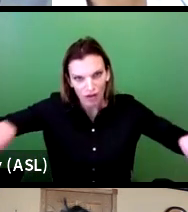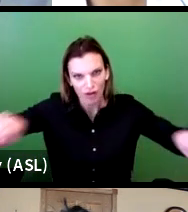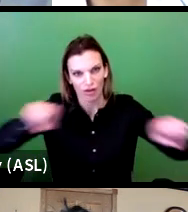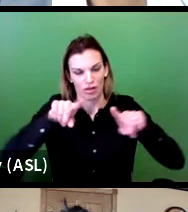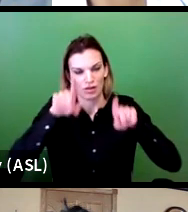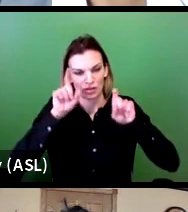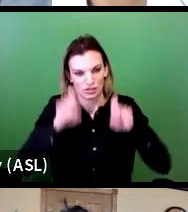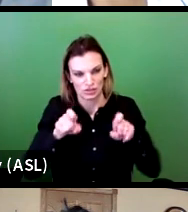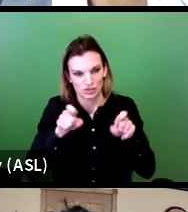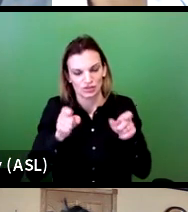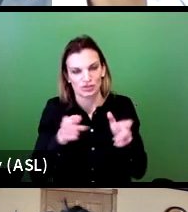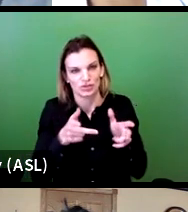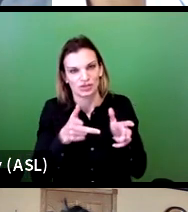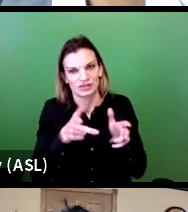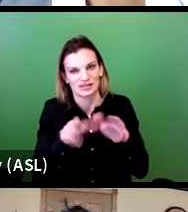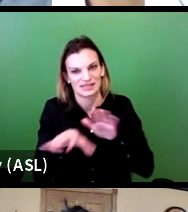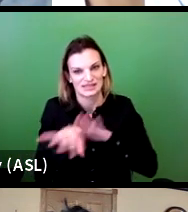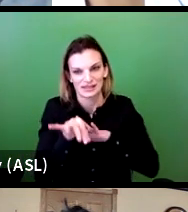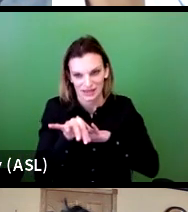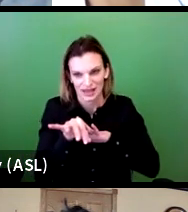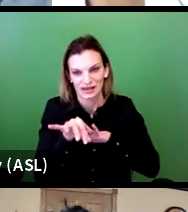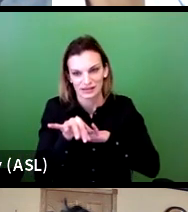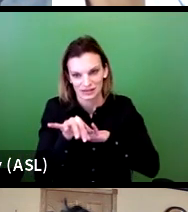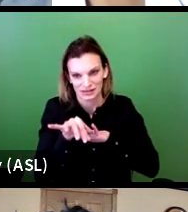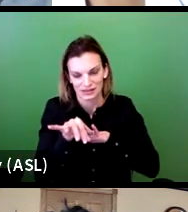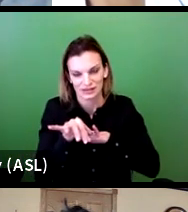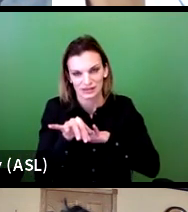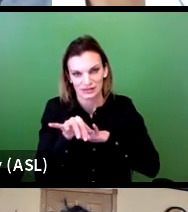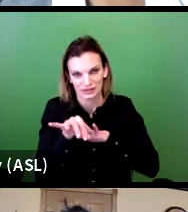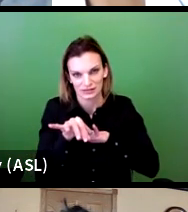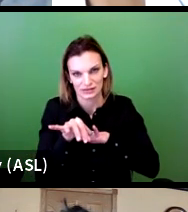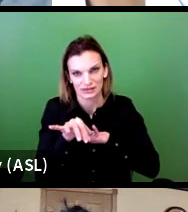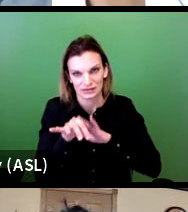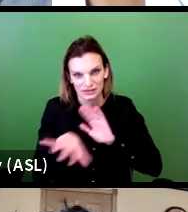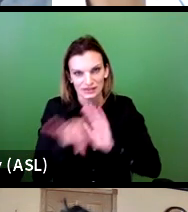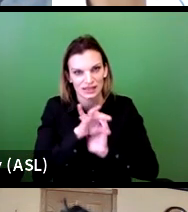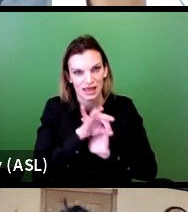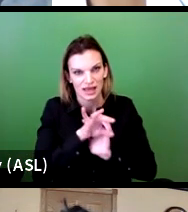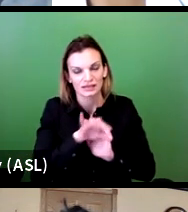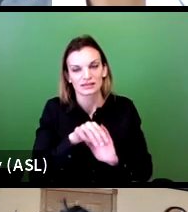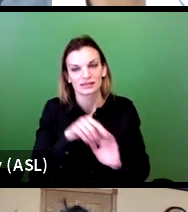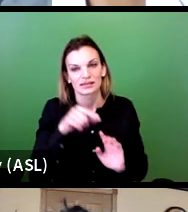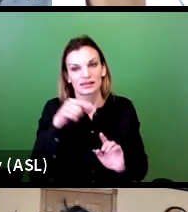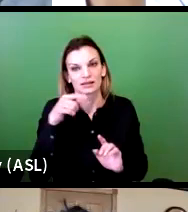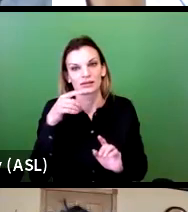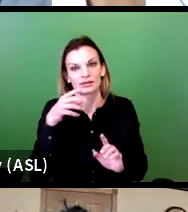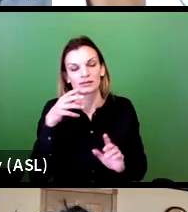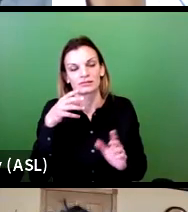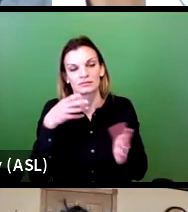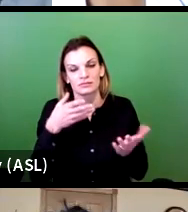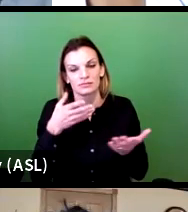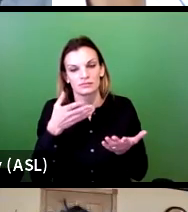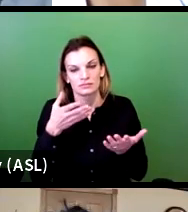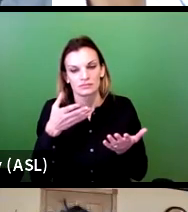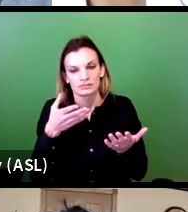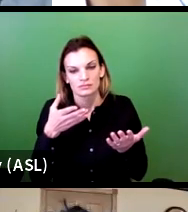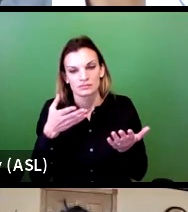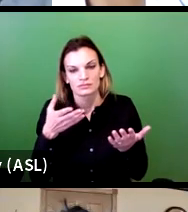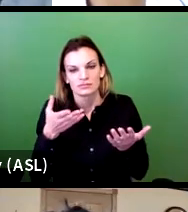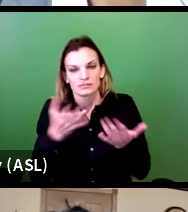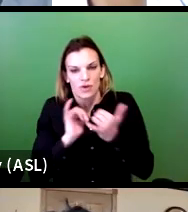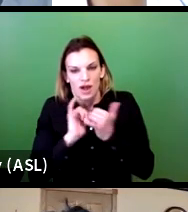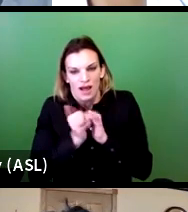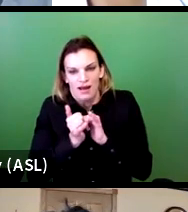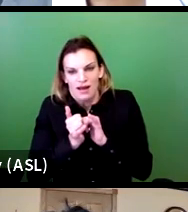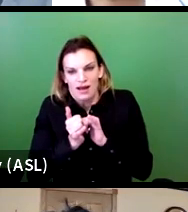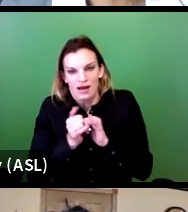of select or get an idea of what the executive director is saying or how he's